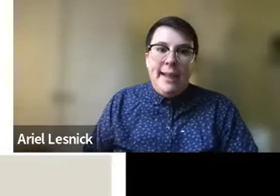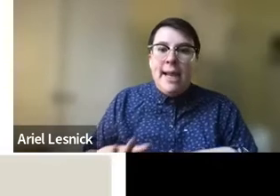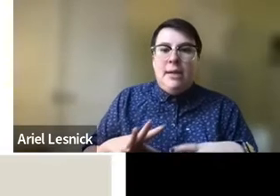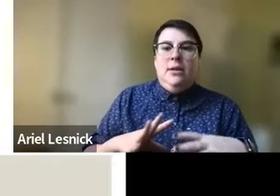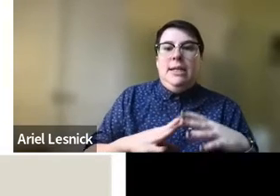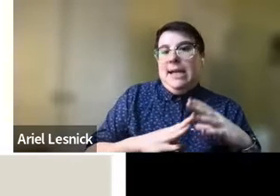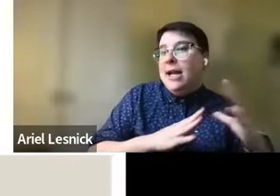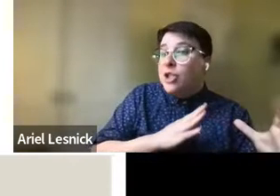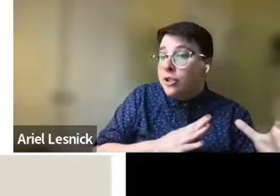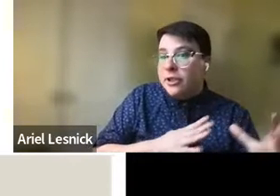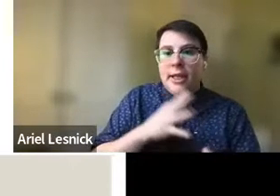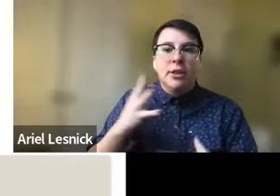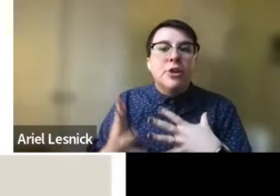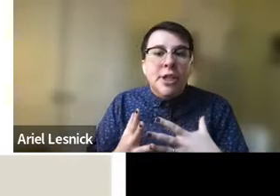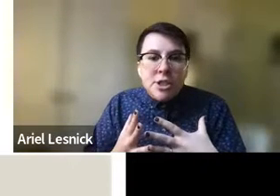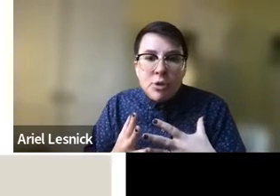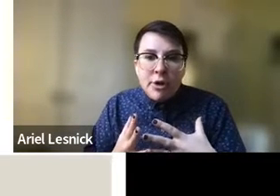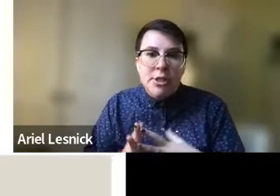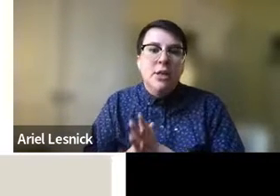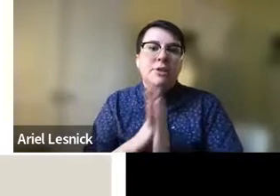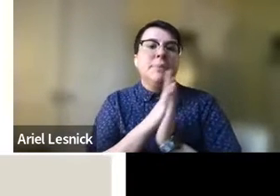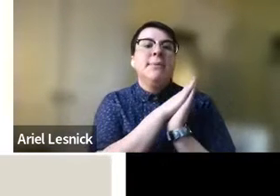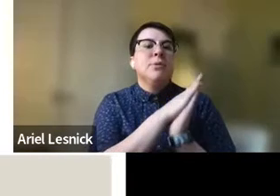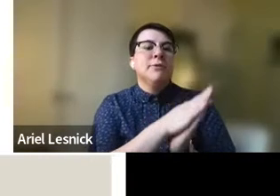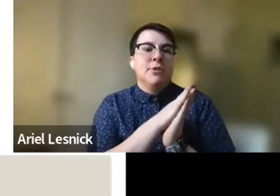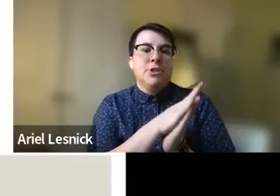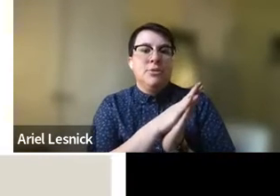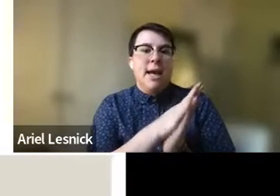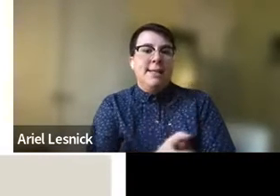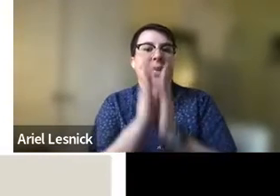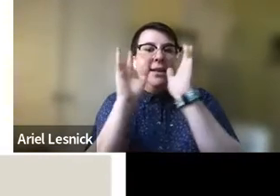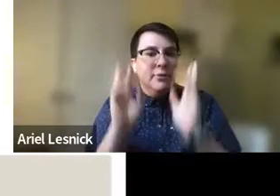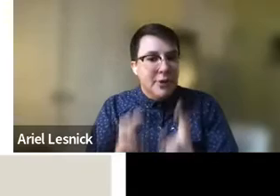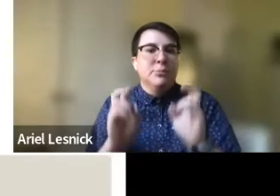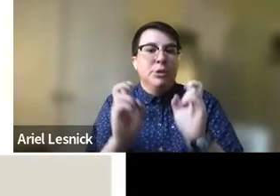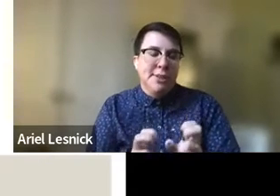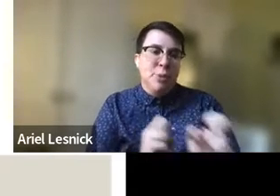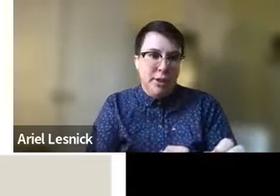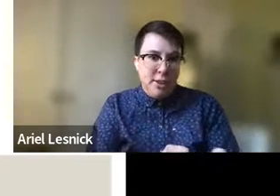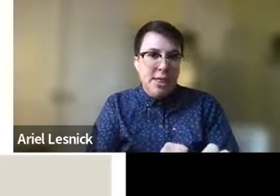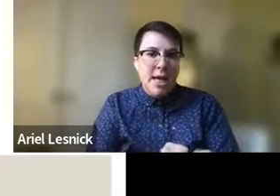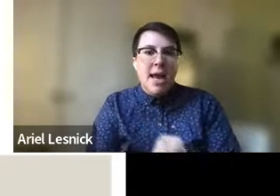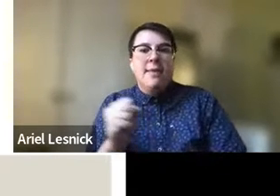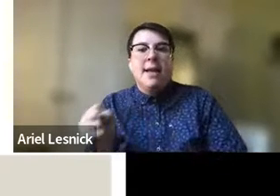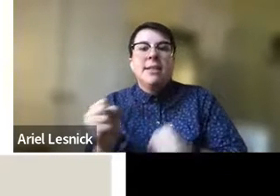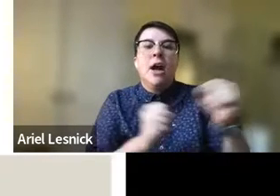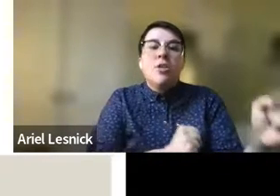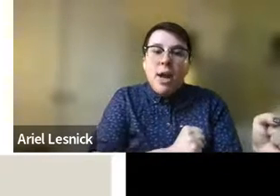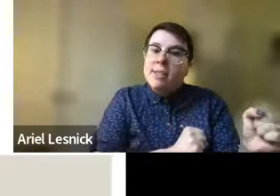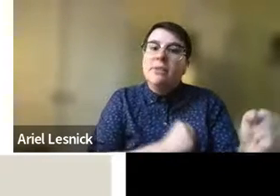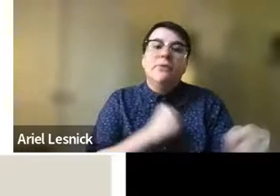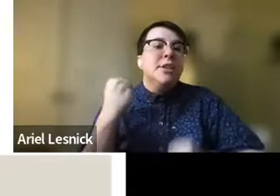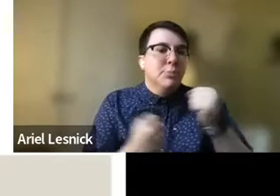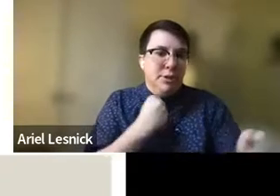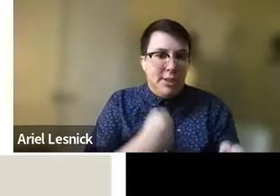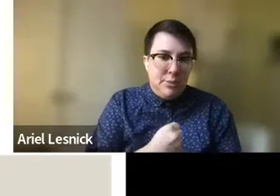disabilities, like attentional and learning disorders, they're sometimes referred to as invisible disabilities. And that's in